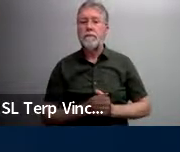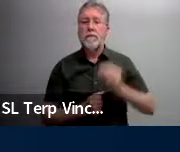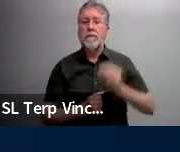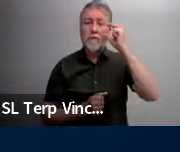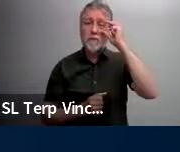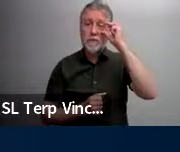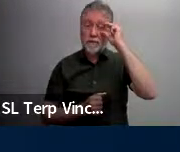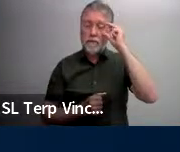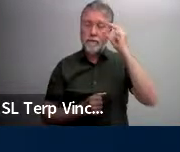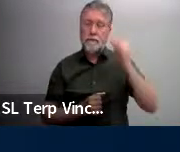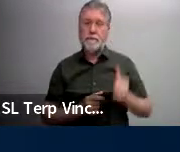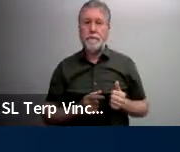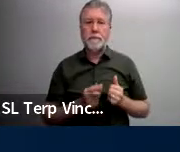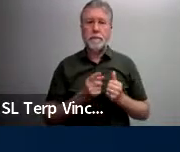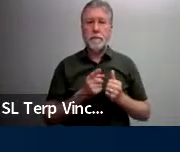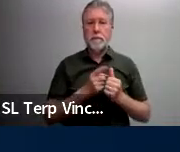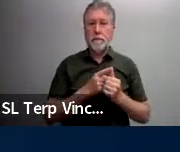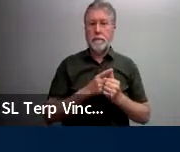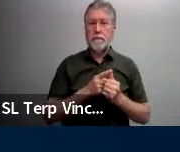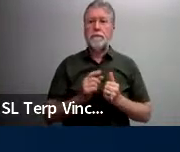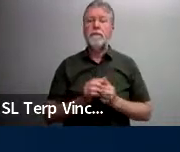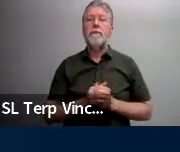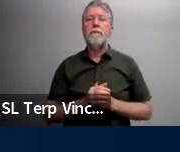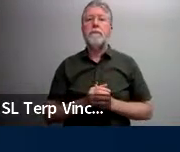First, we can look at